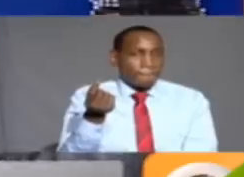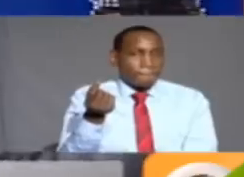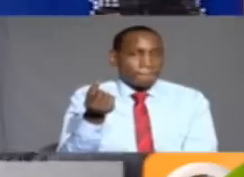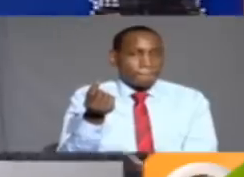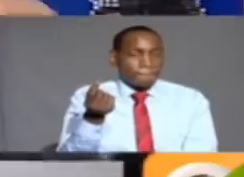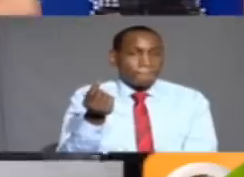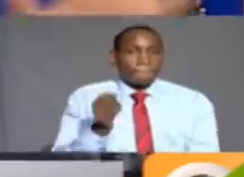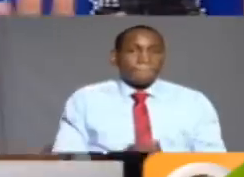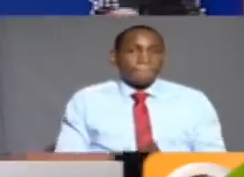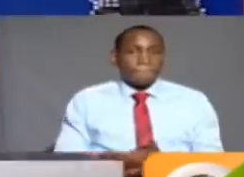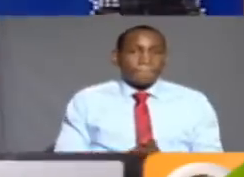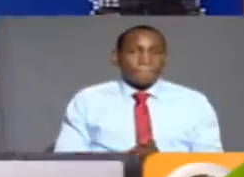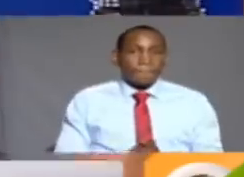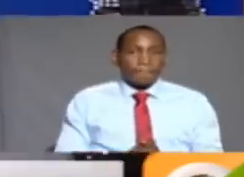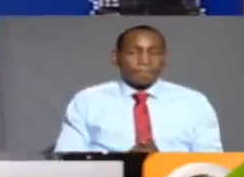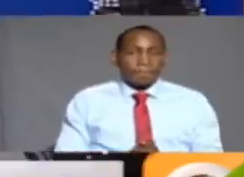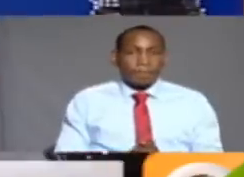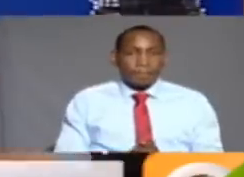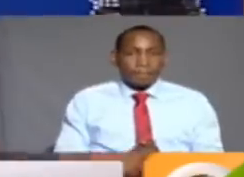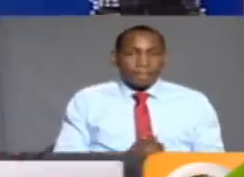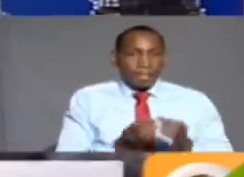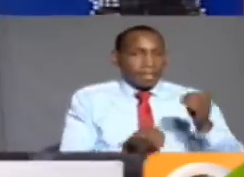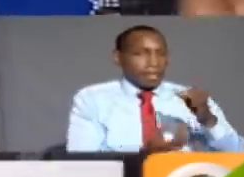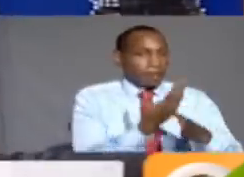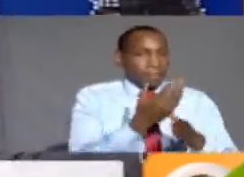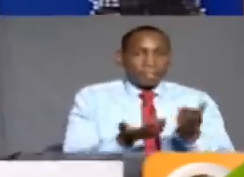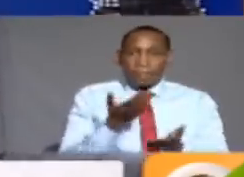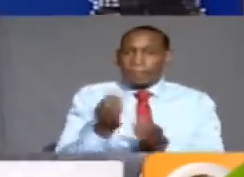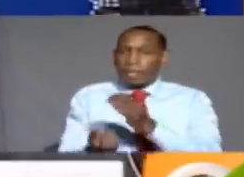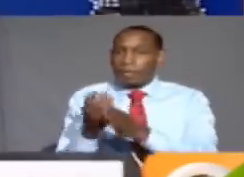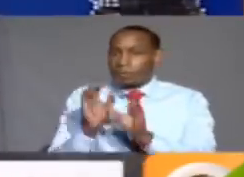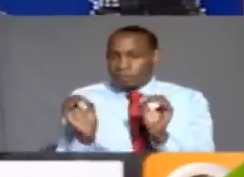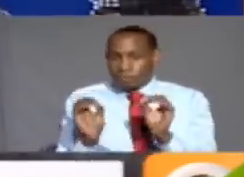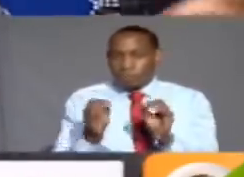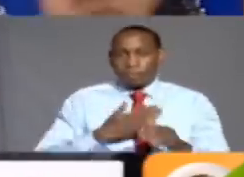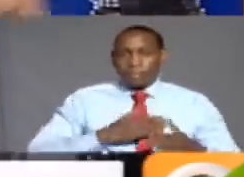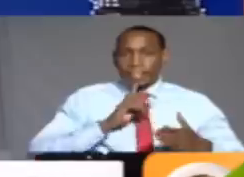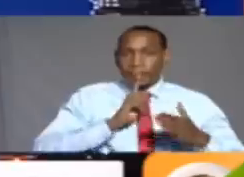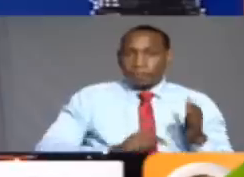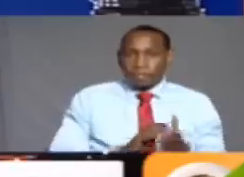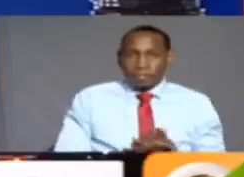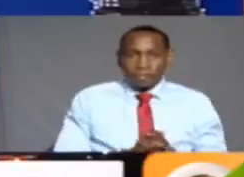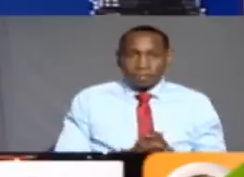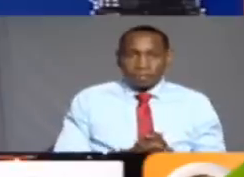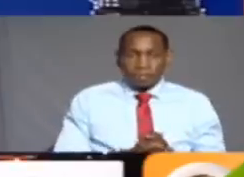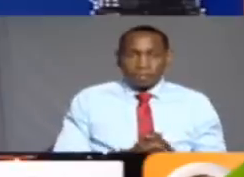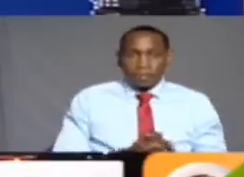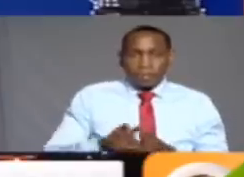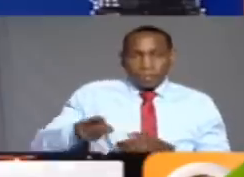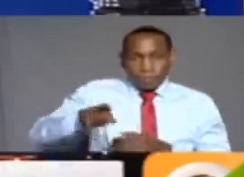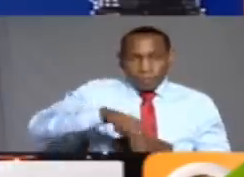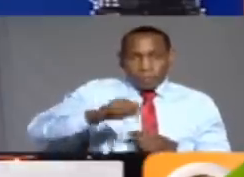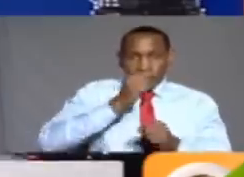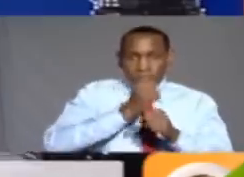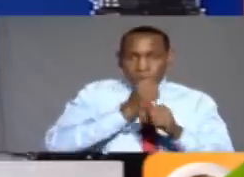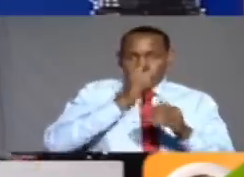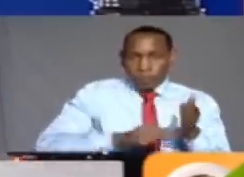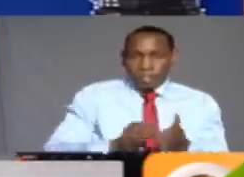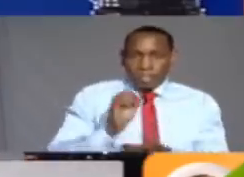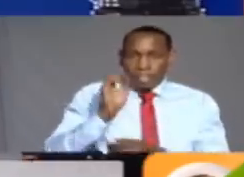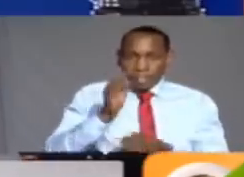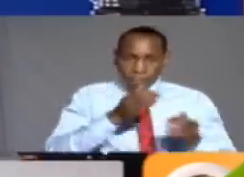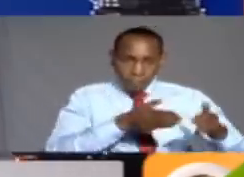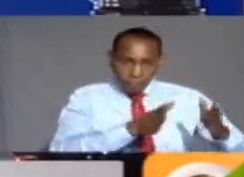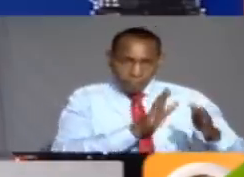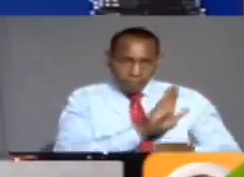unfortunate. Yeah? And let me not come to the launching or no launching. Let me come to this. What should we be doing? Even if that road,